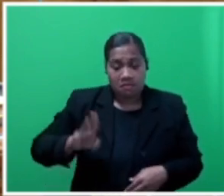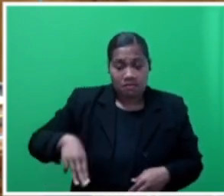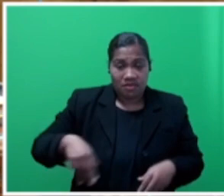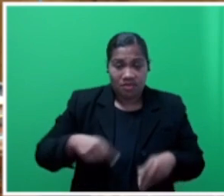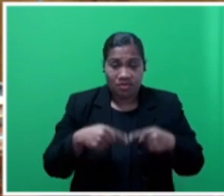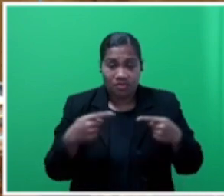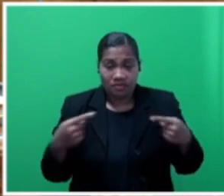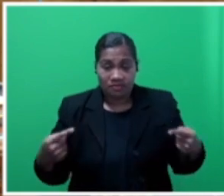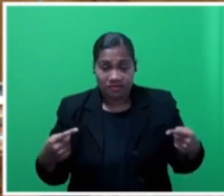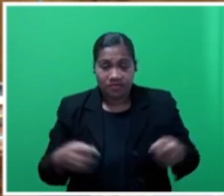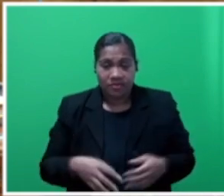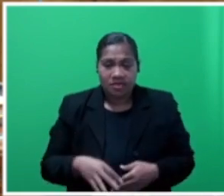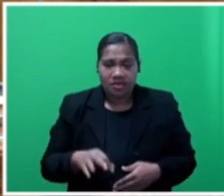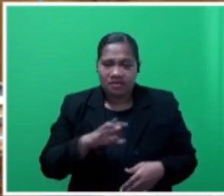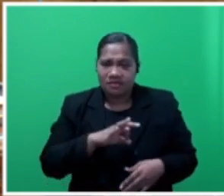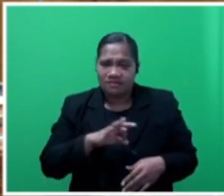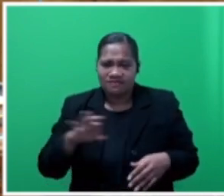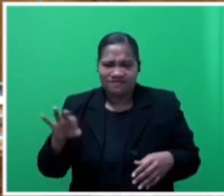unpatriotic.